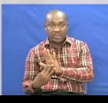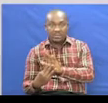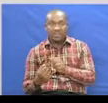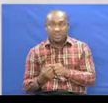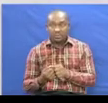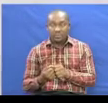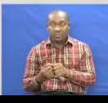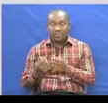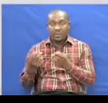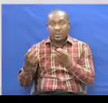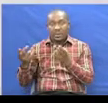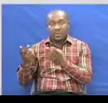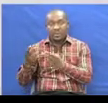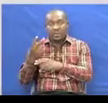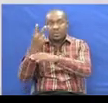2/8.